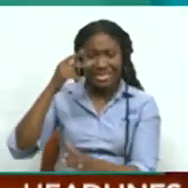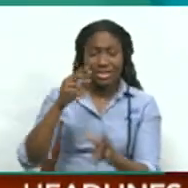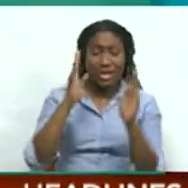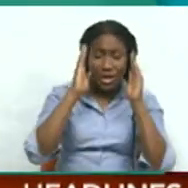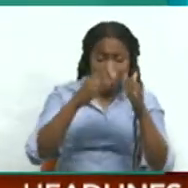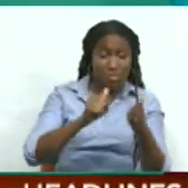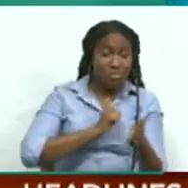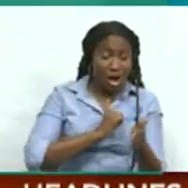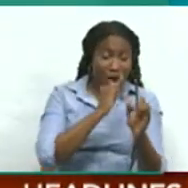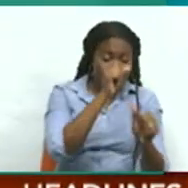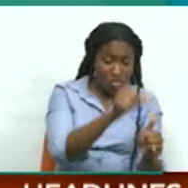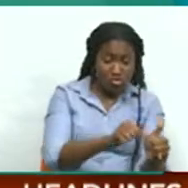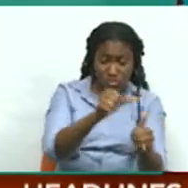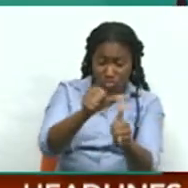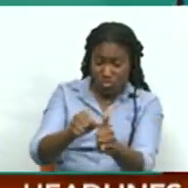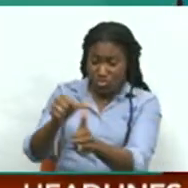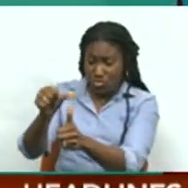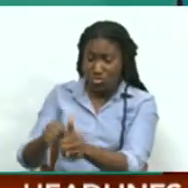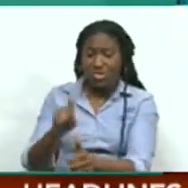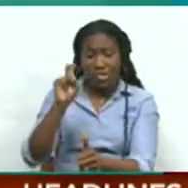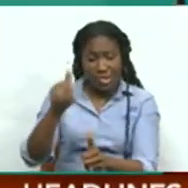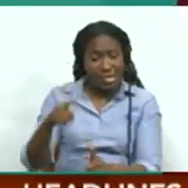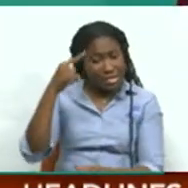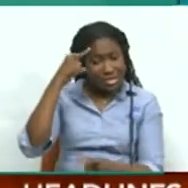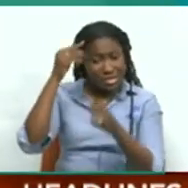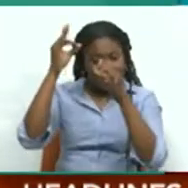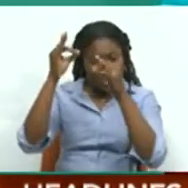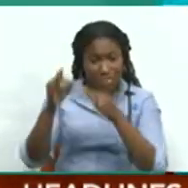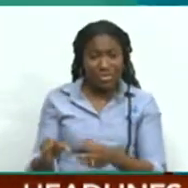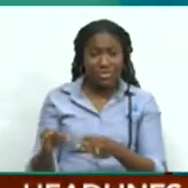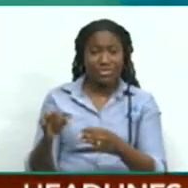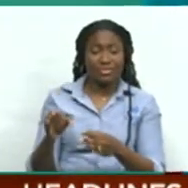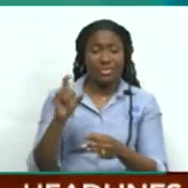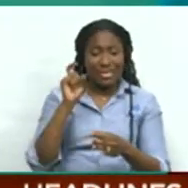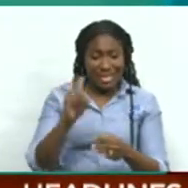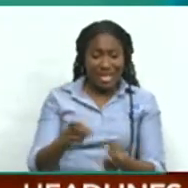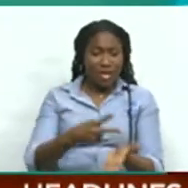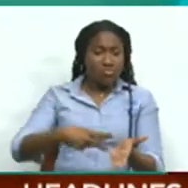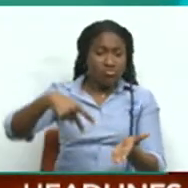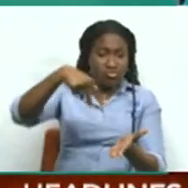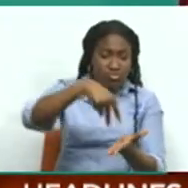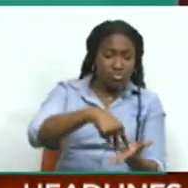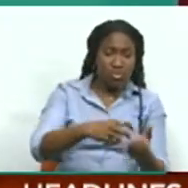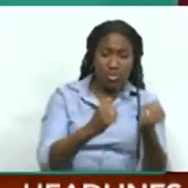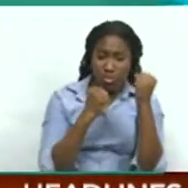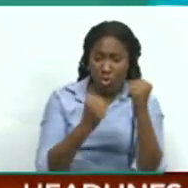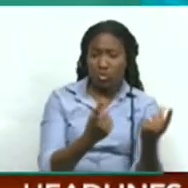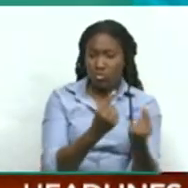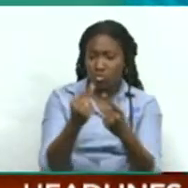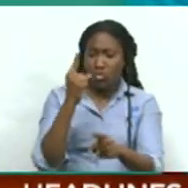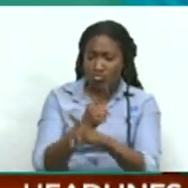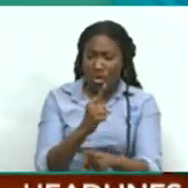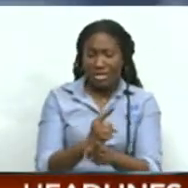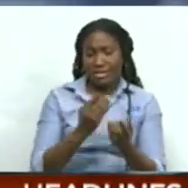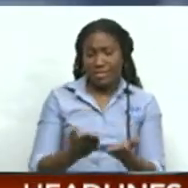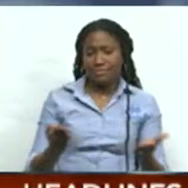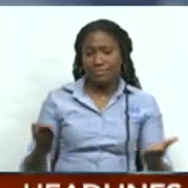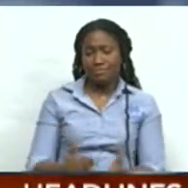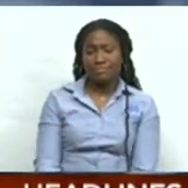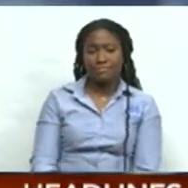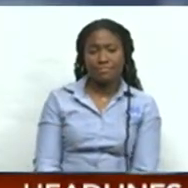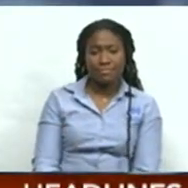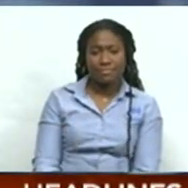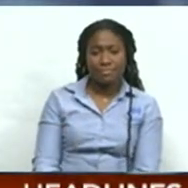individuals making a decision, taking a stance to do what is right.